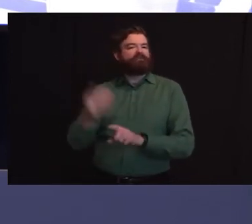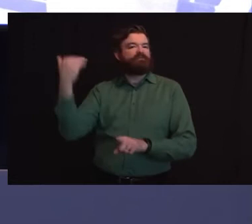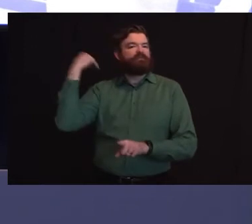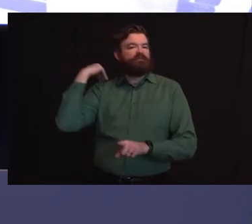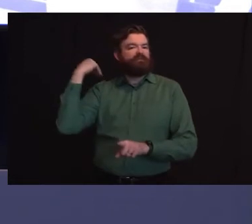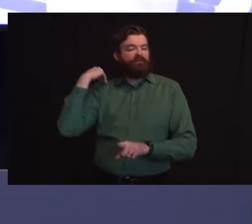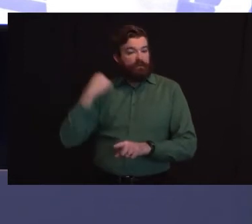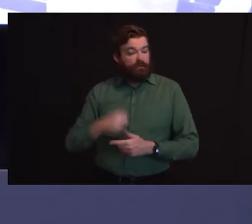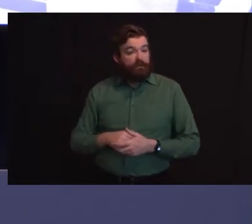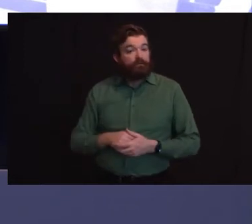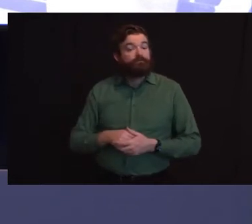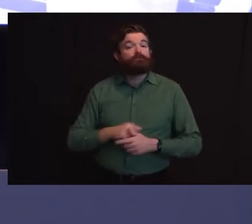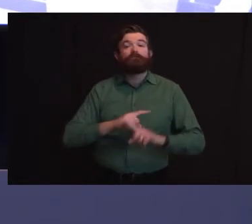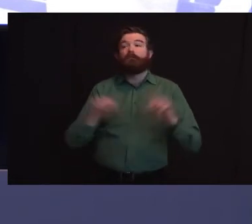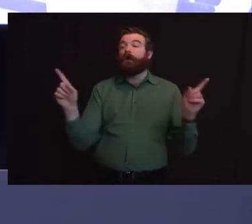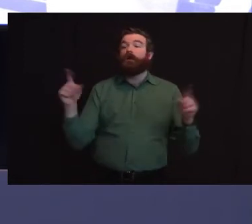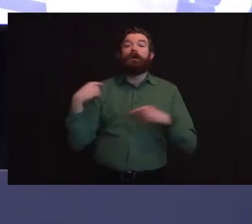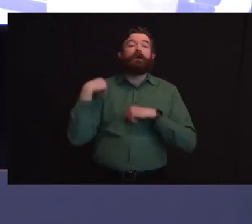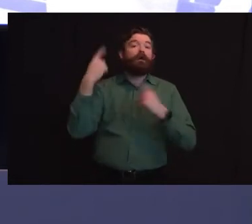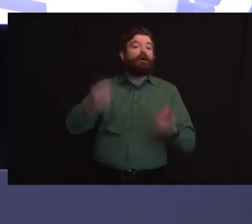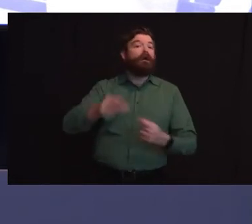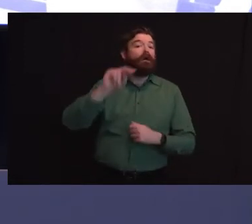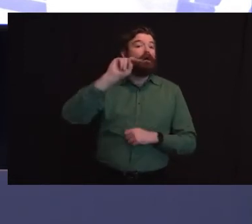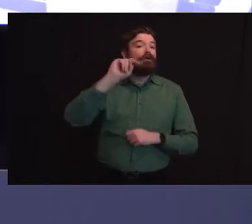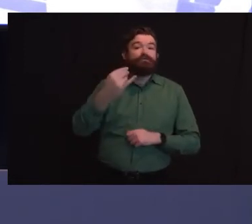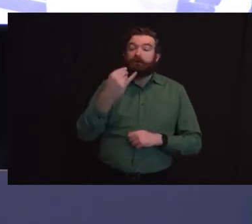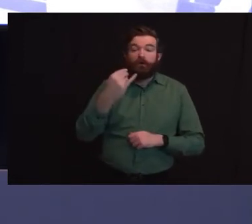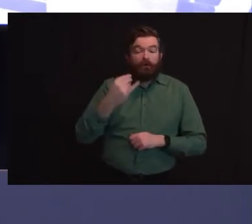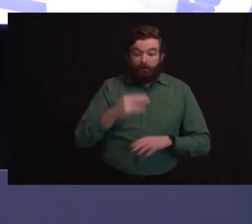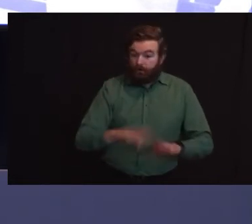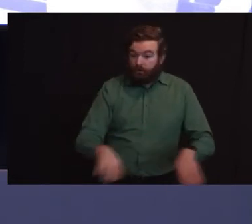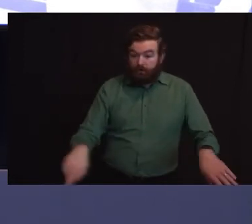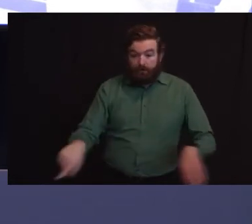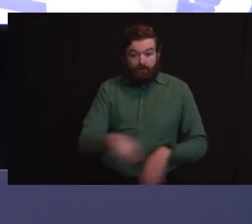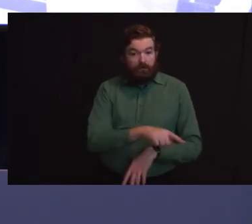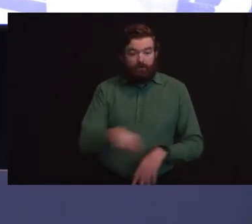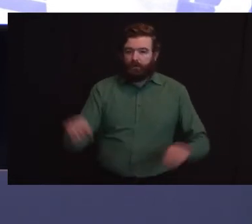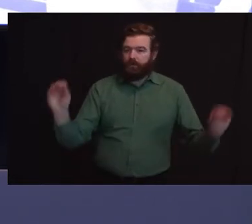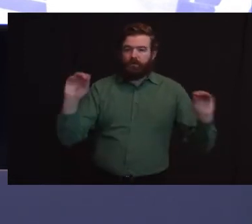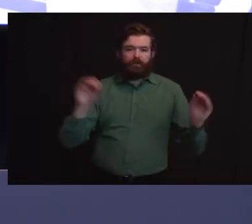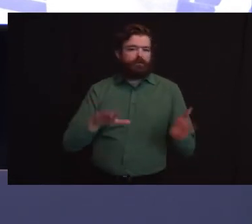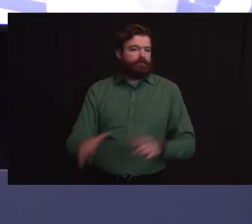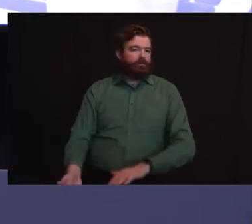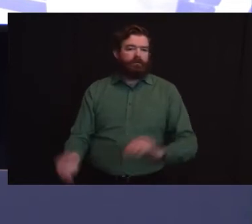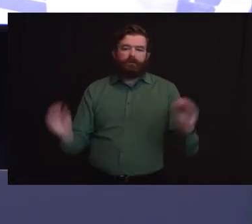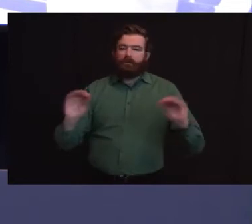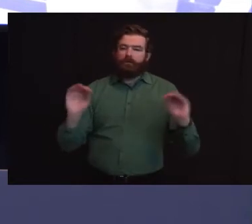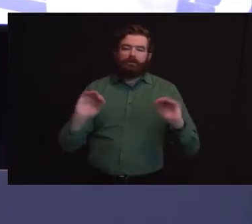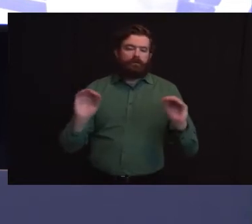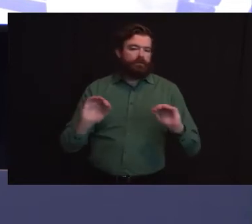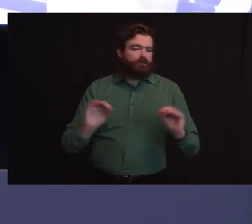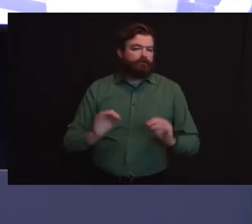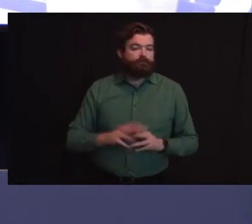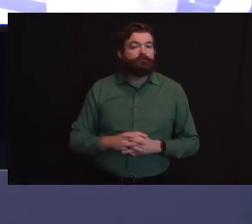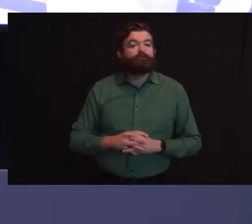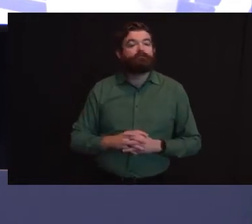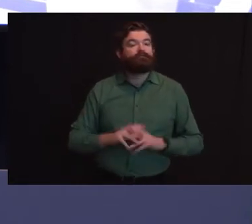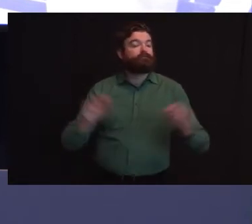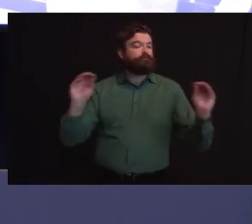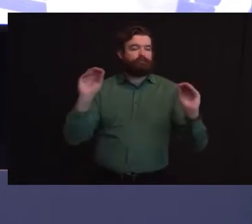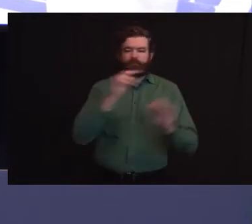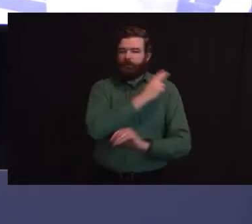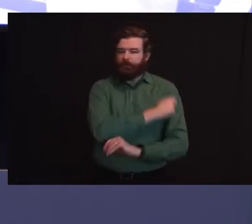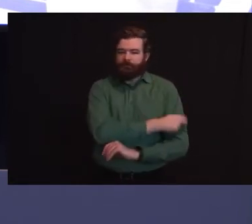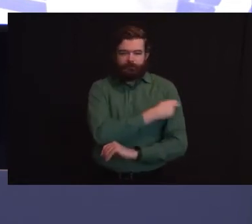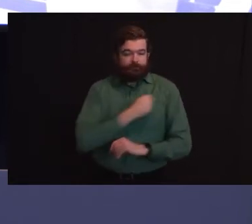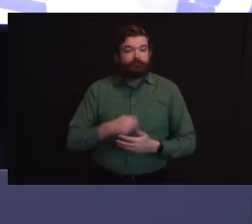at this time. 2 of these children are currently hospitalized. The breakdown of race ethnicity of these cases is